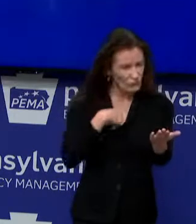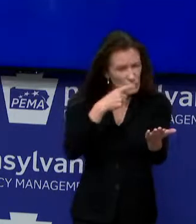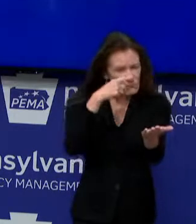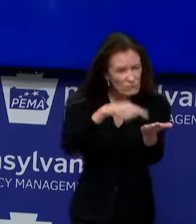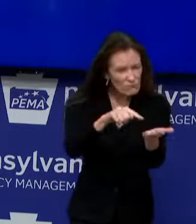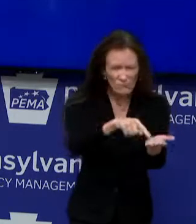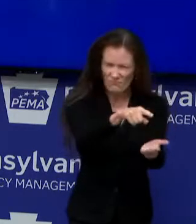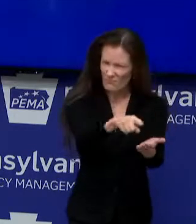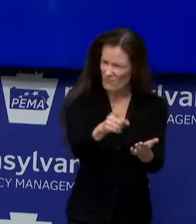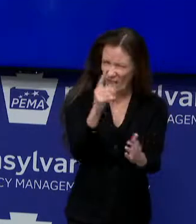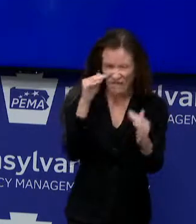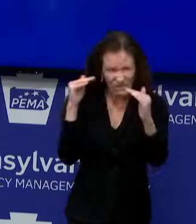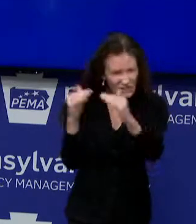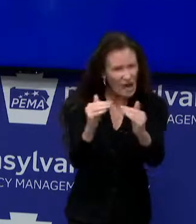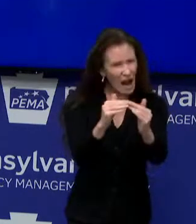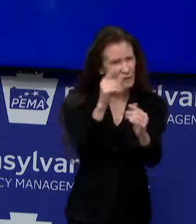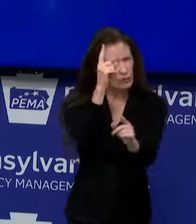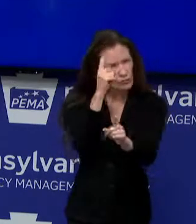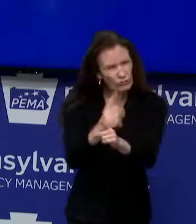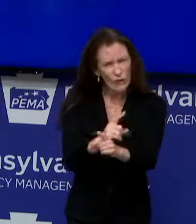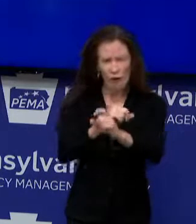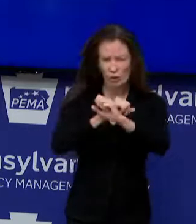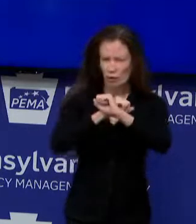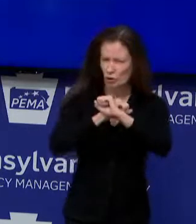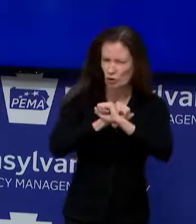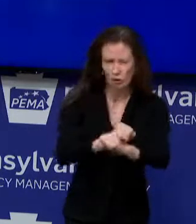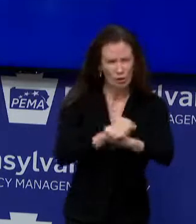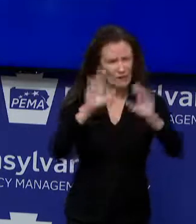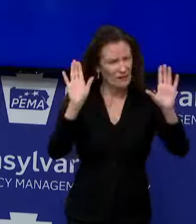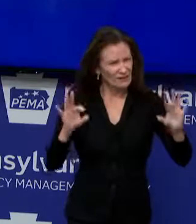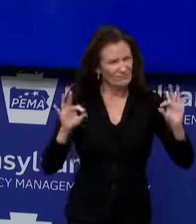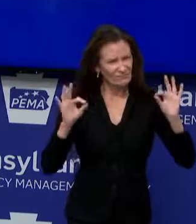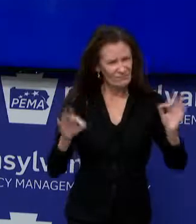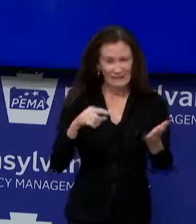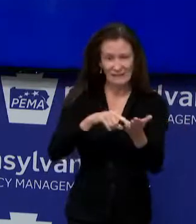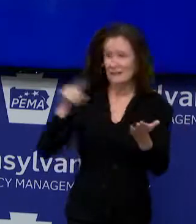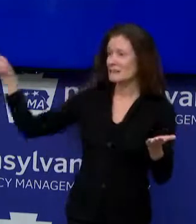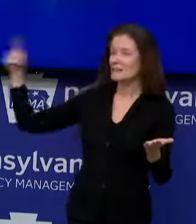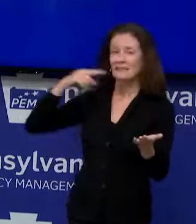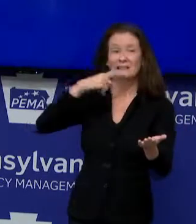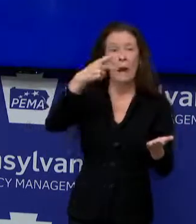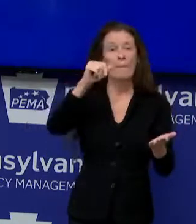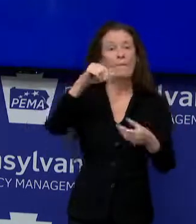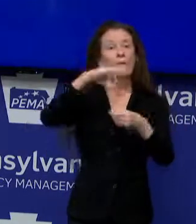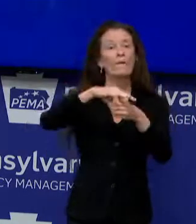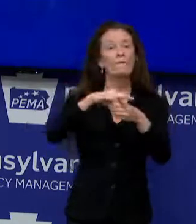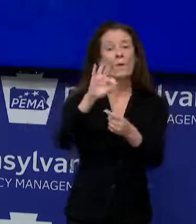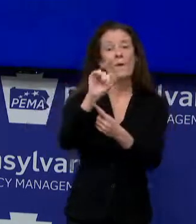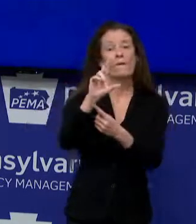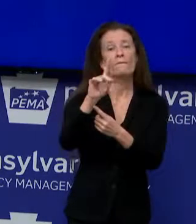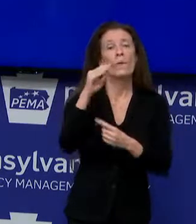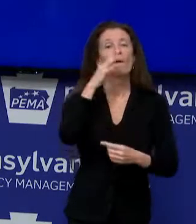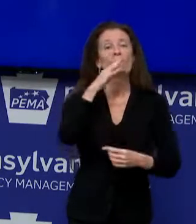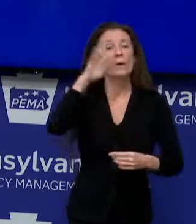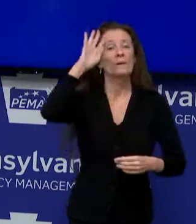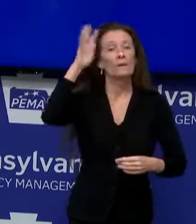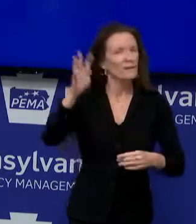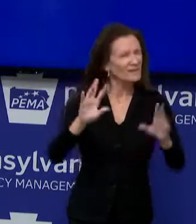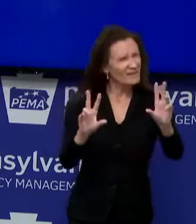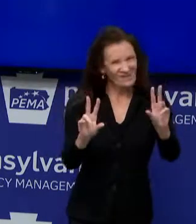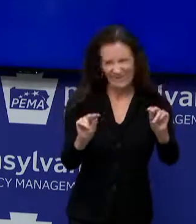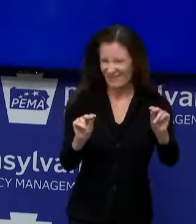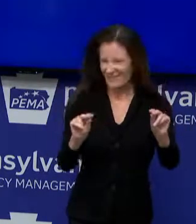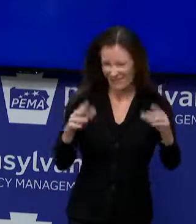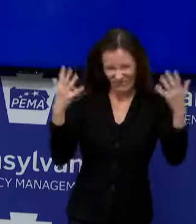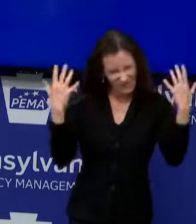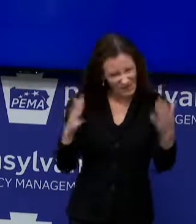illegal activity in Pennsylvania. It's a fact that Joe Biden won the presidency And to be clear, it wasn't even close. Joe Biden